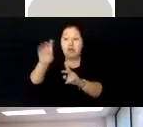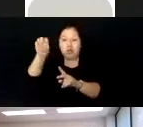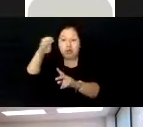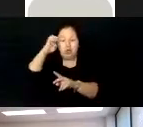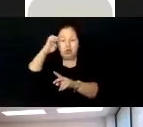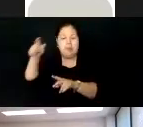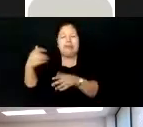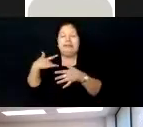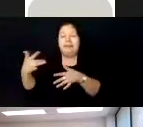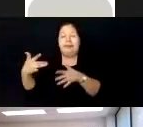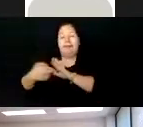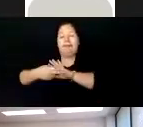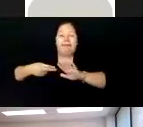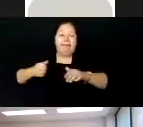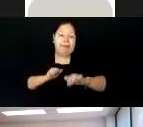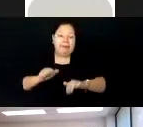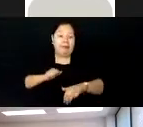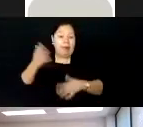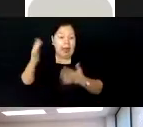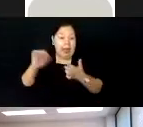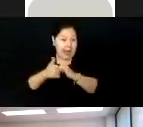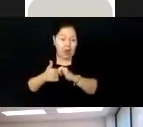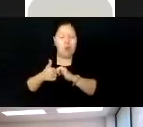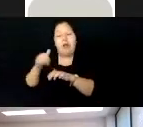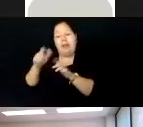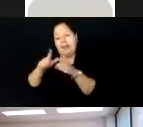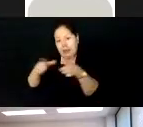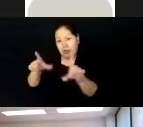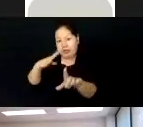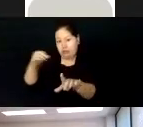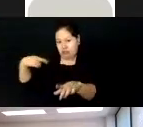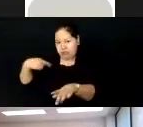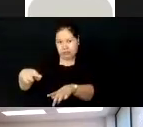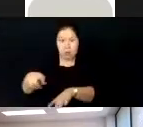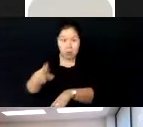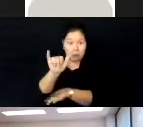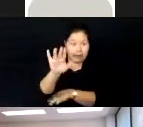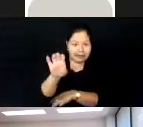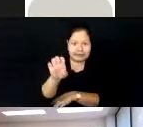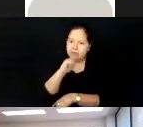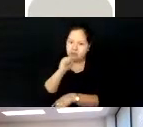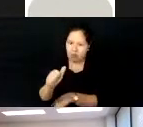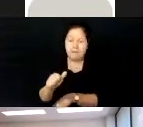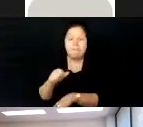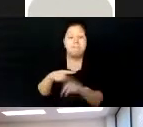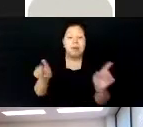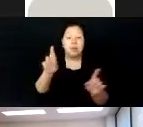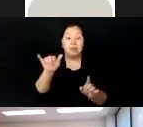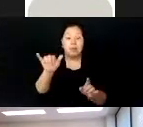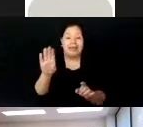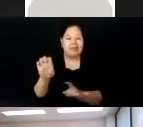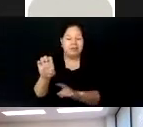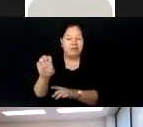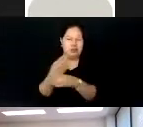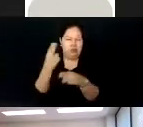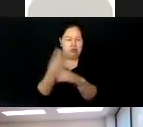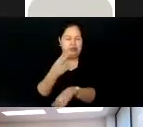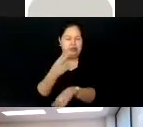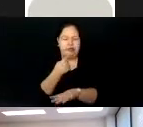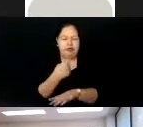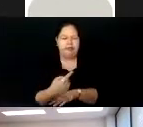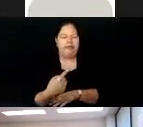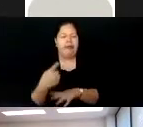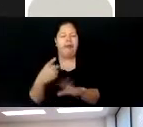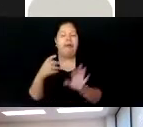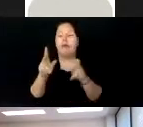language and religion, and not by race. Racism was used to justify colonization, and it continues to